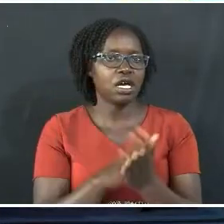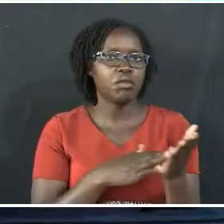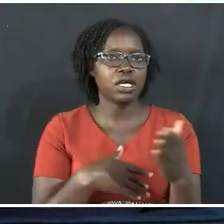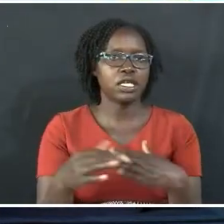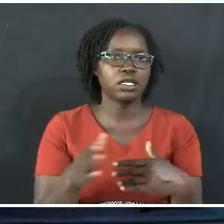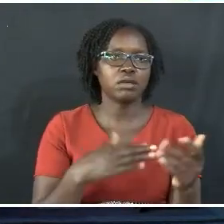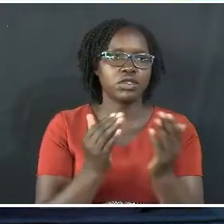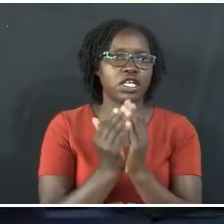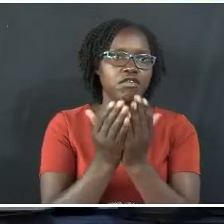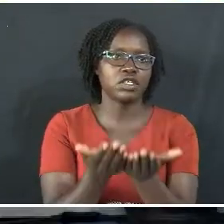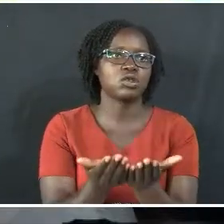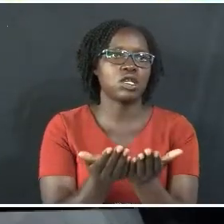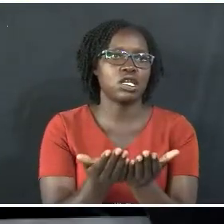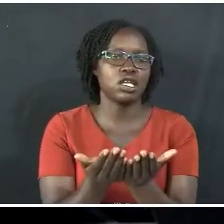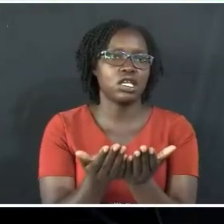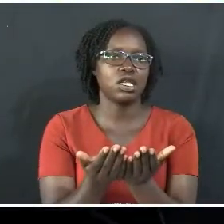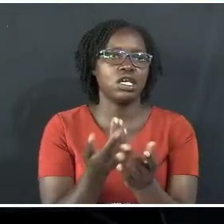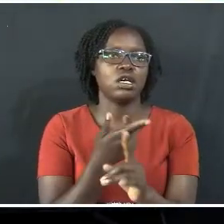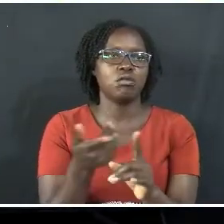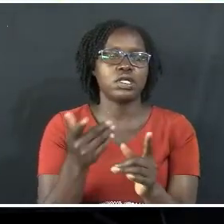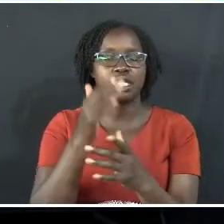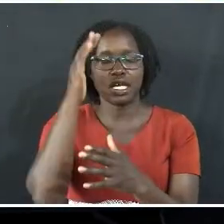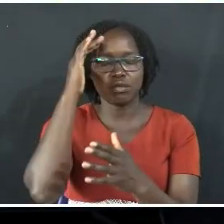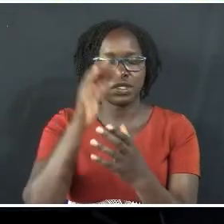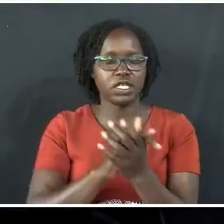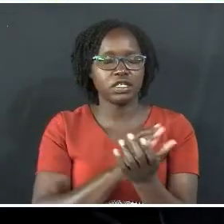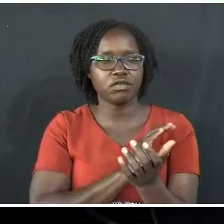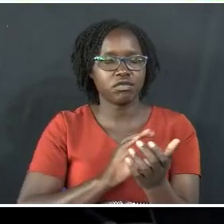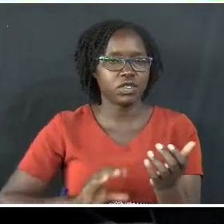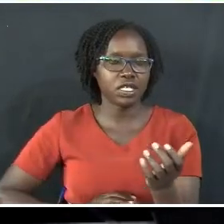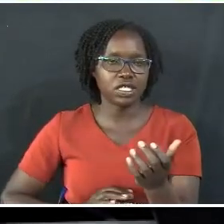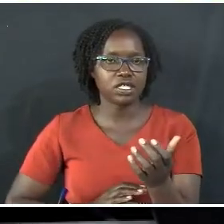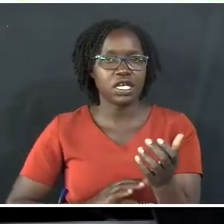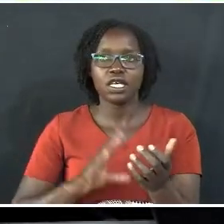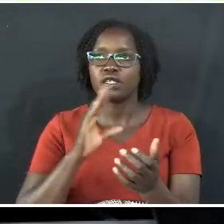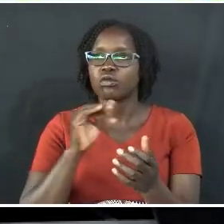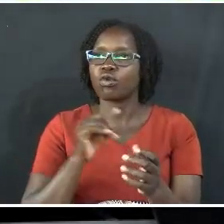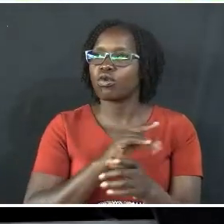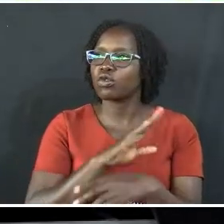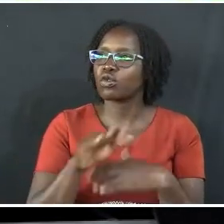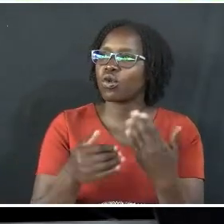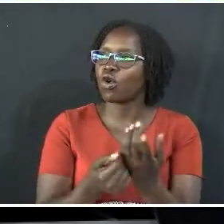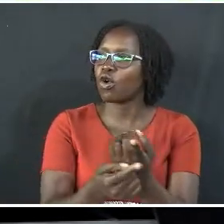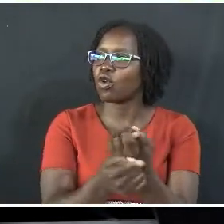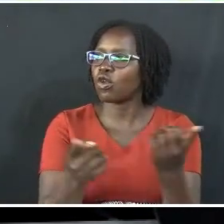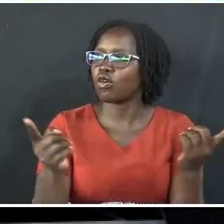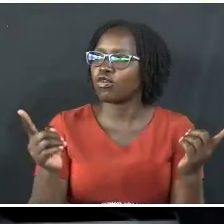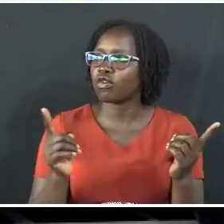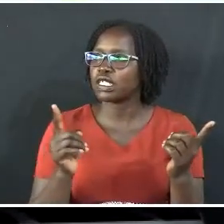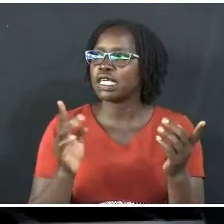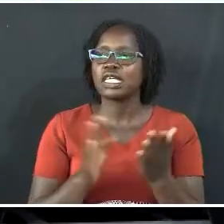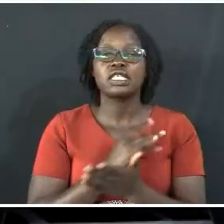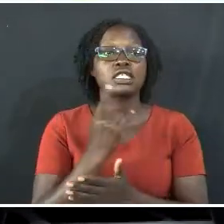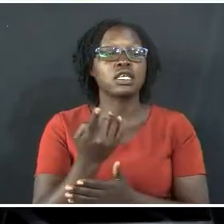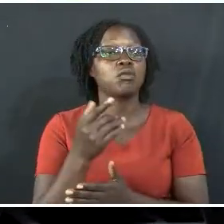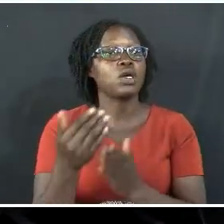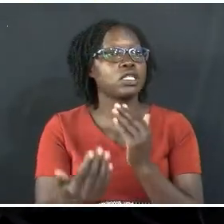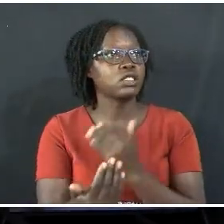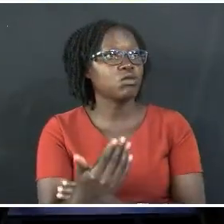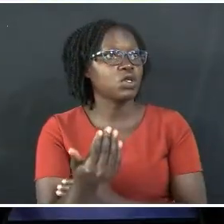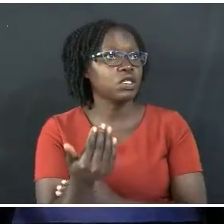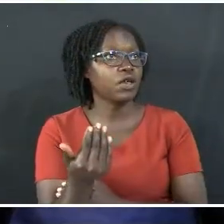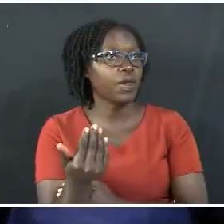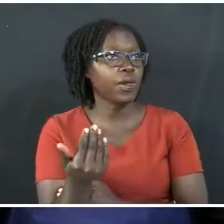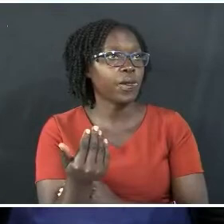vessel, but I believe Christ spoke to all of us. Is there someone here this morning or